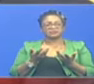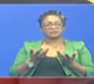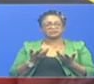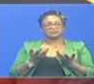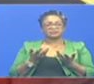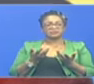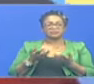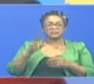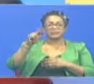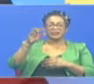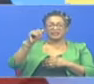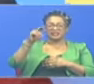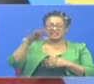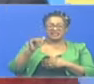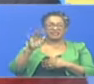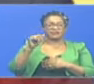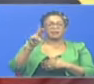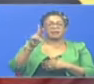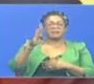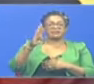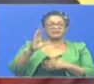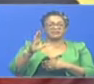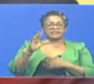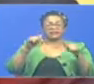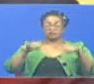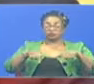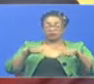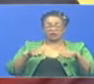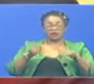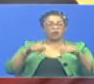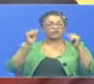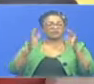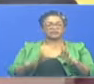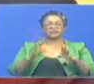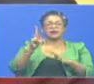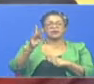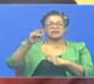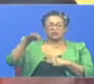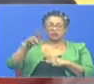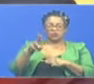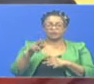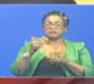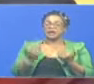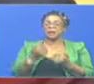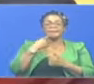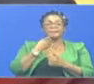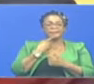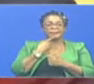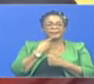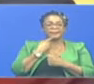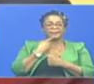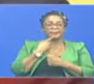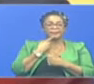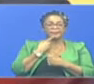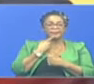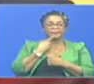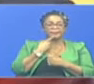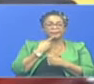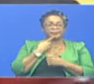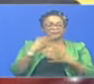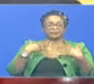Nancy Okore kutoka KBC. Leo hii maafisa wa KMPDU wametoa taarifa na wakasema ya kwamba wahudumu wa